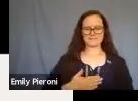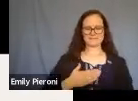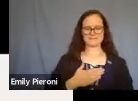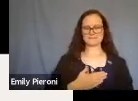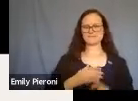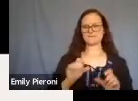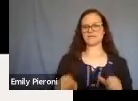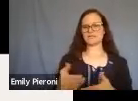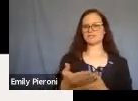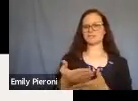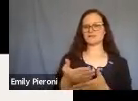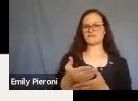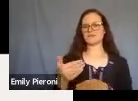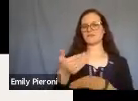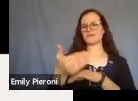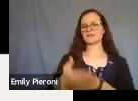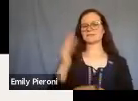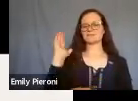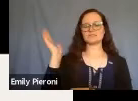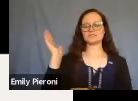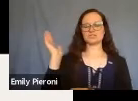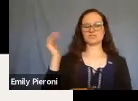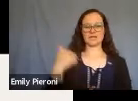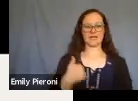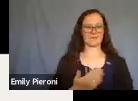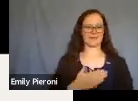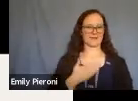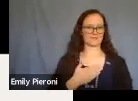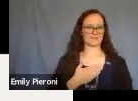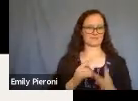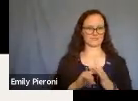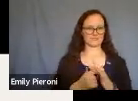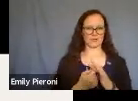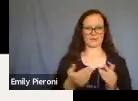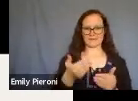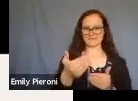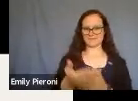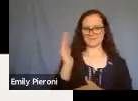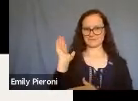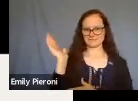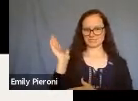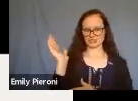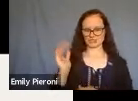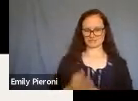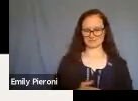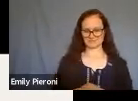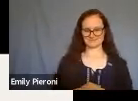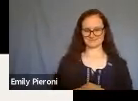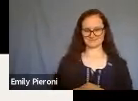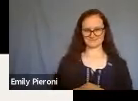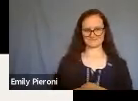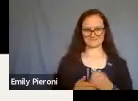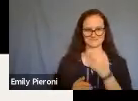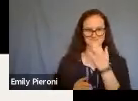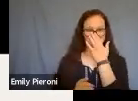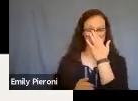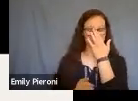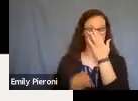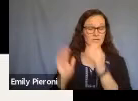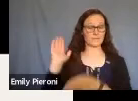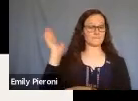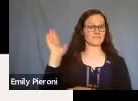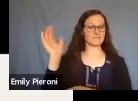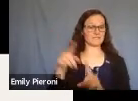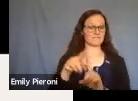really happy to get to now. So we're going to be hearing a presentation